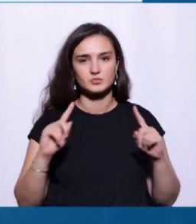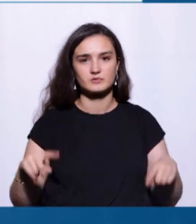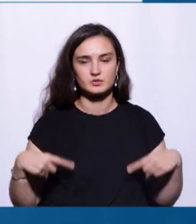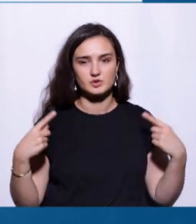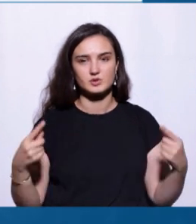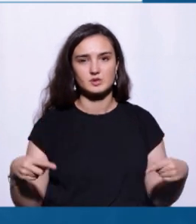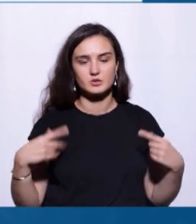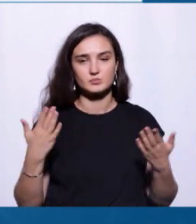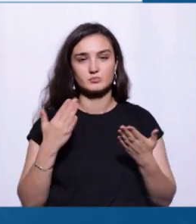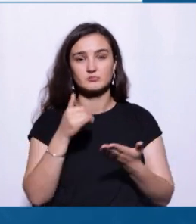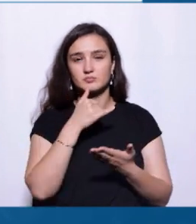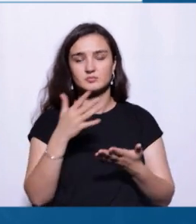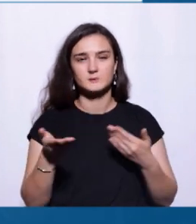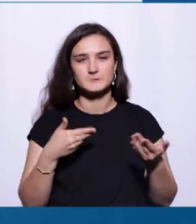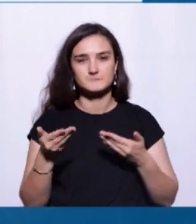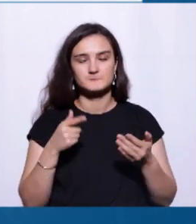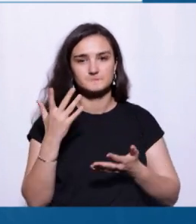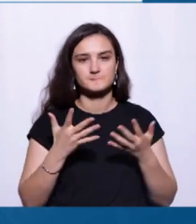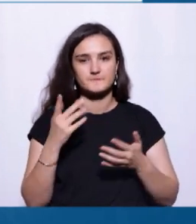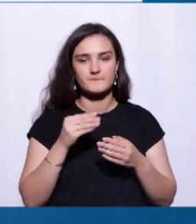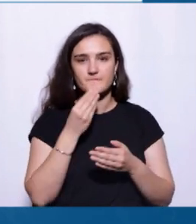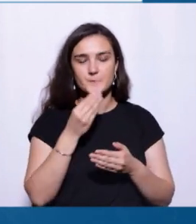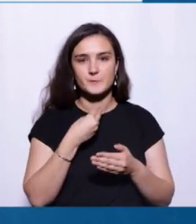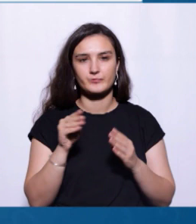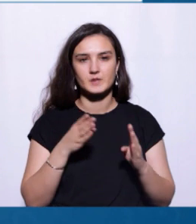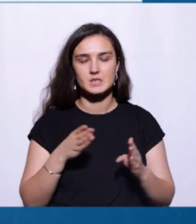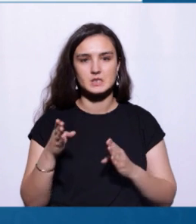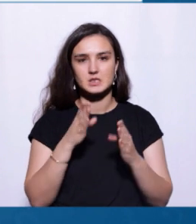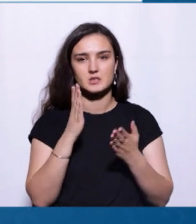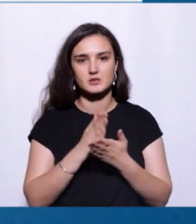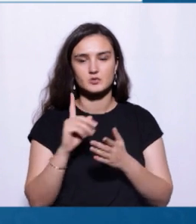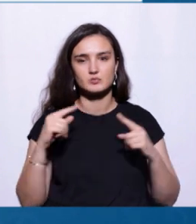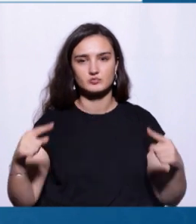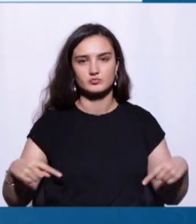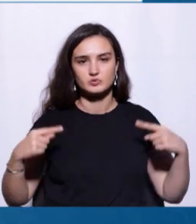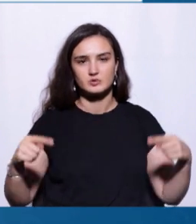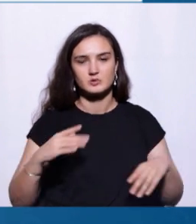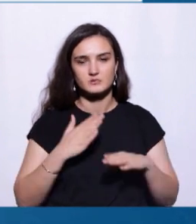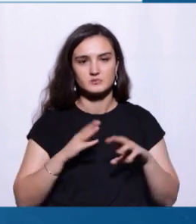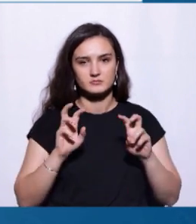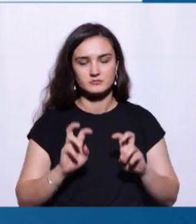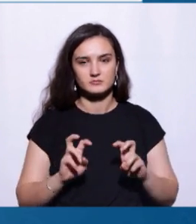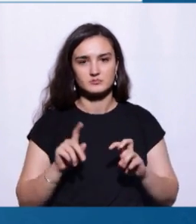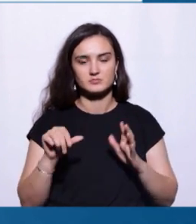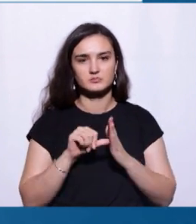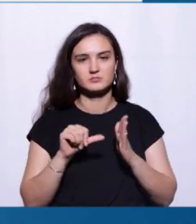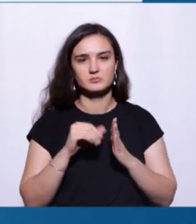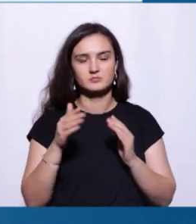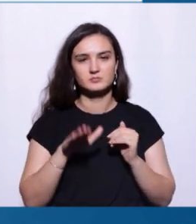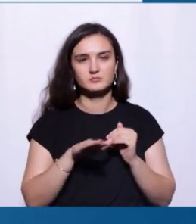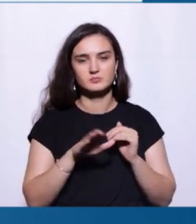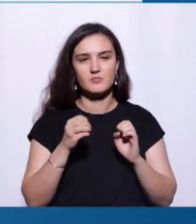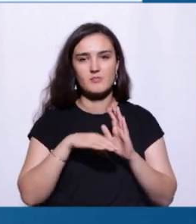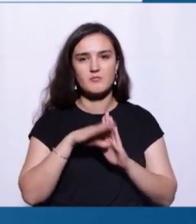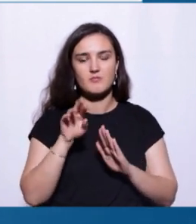wheelchair. If you can't walk, then the best way to get around is in a chair that has wheels. It helps your legs get